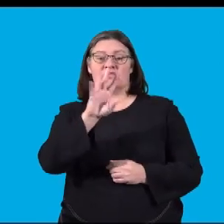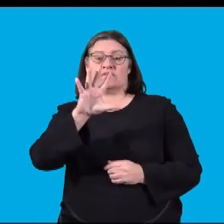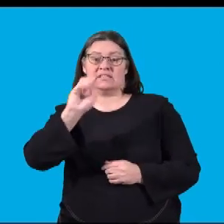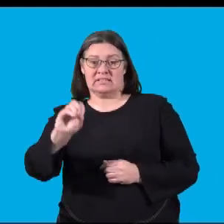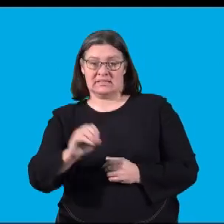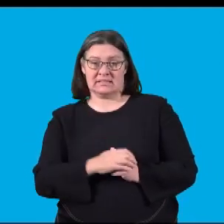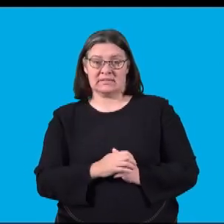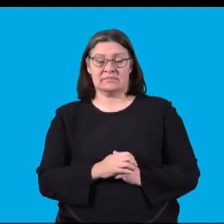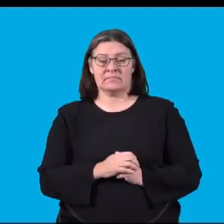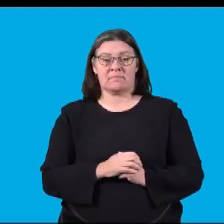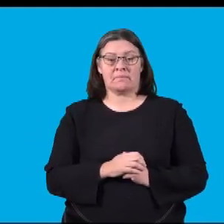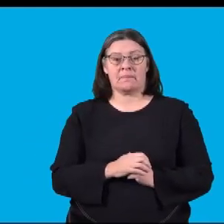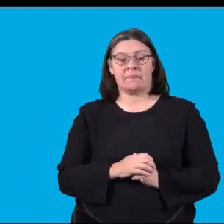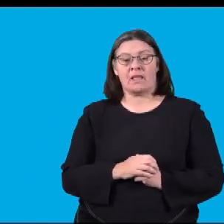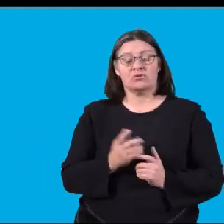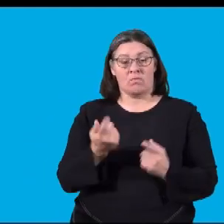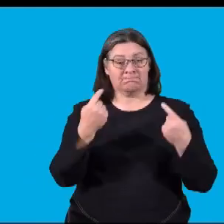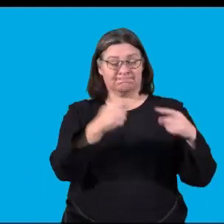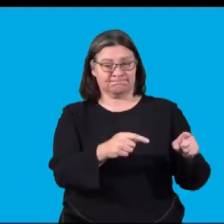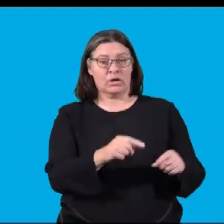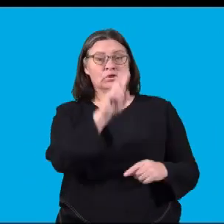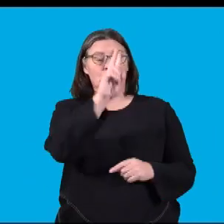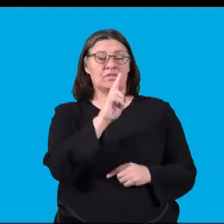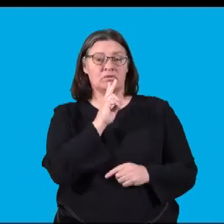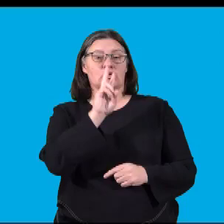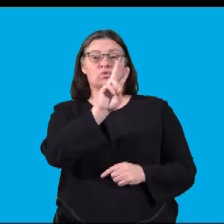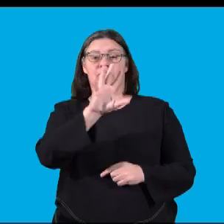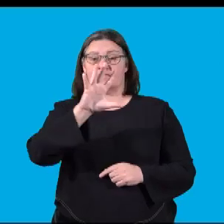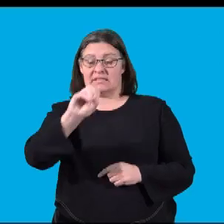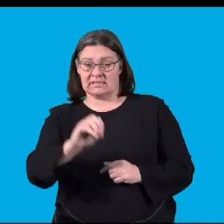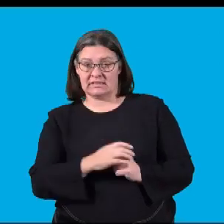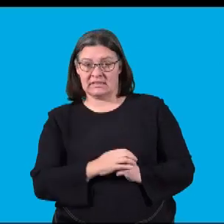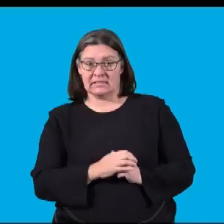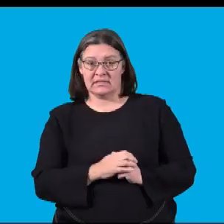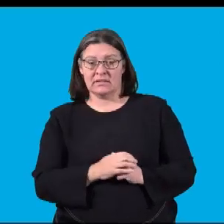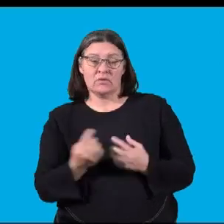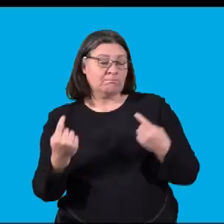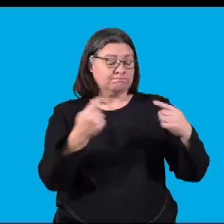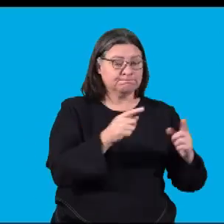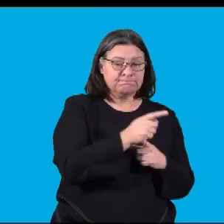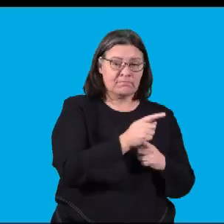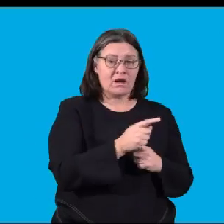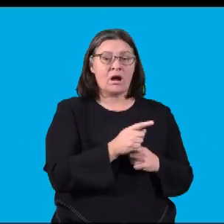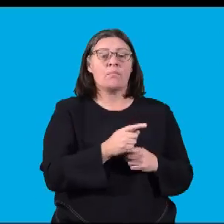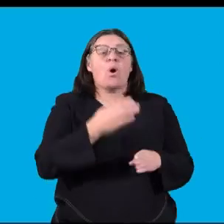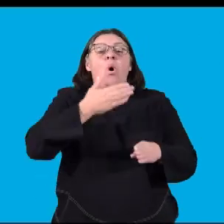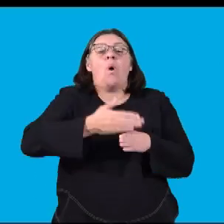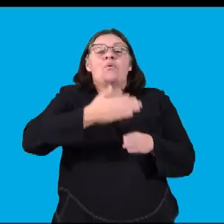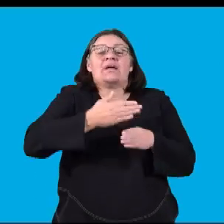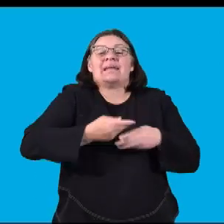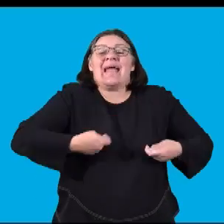2,250. 2,250. So I'll come here, 2,250. So I'll come here now, under my